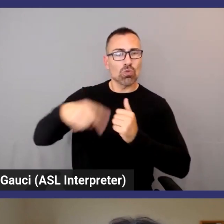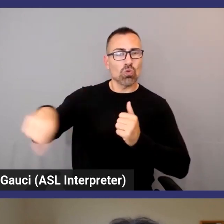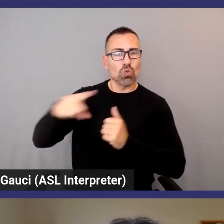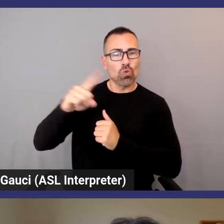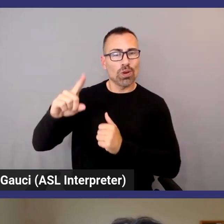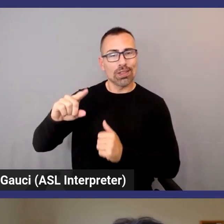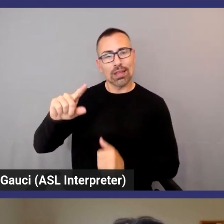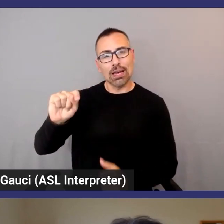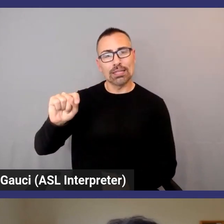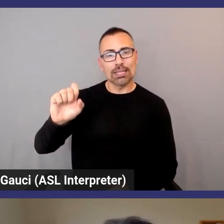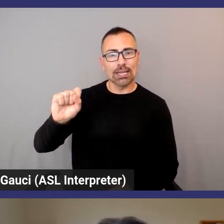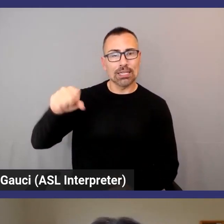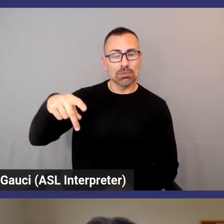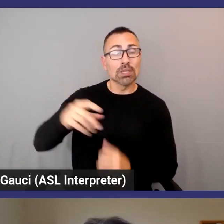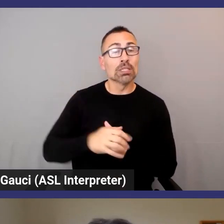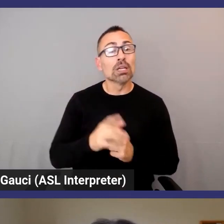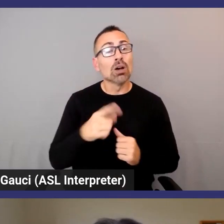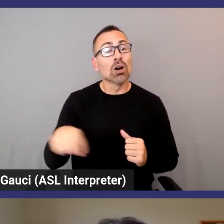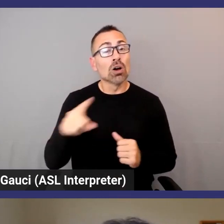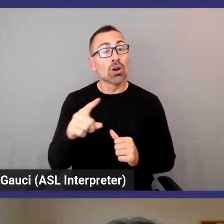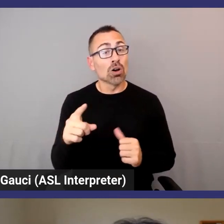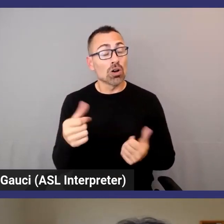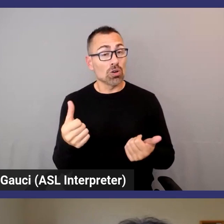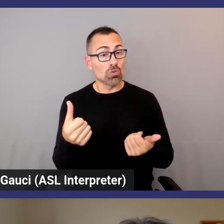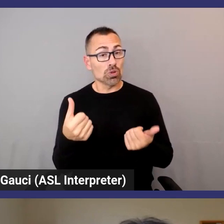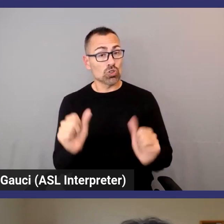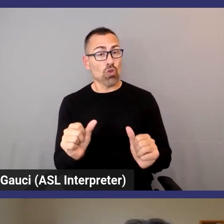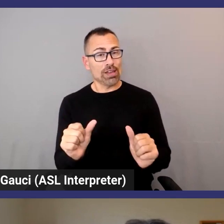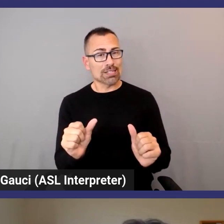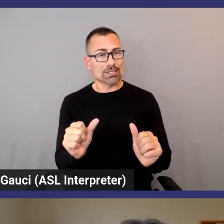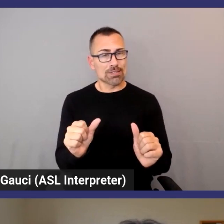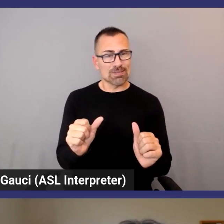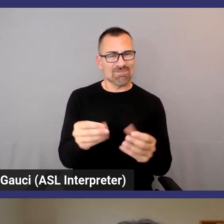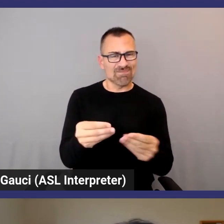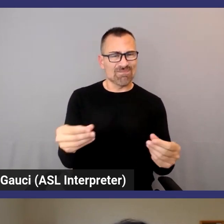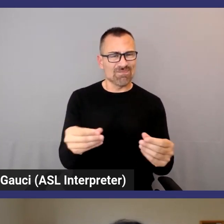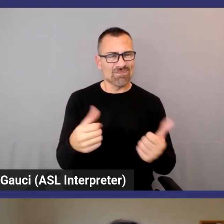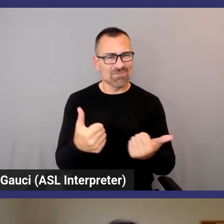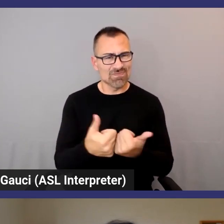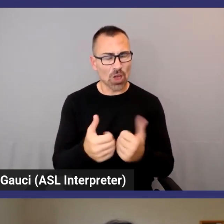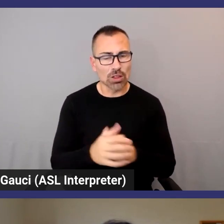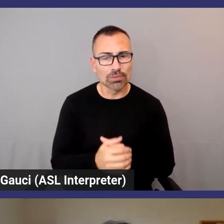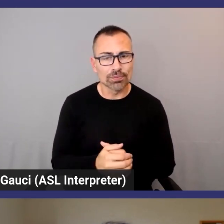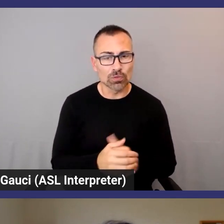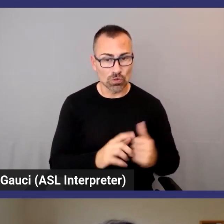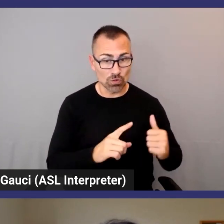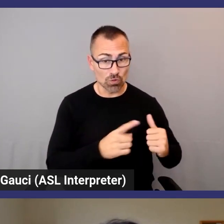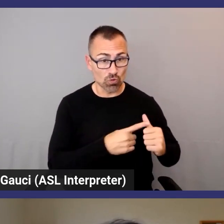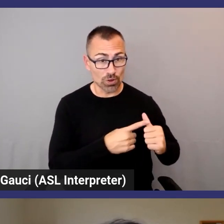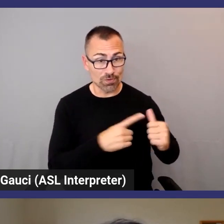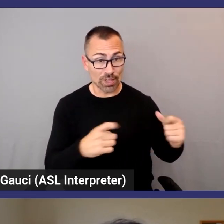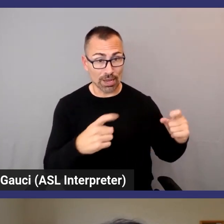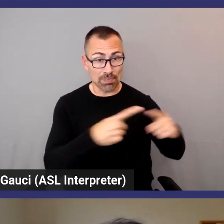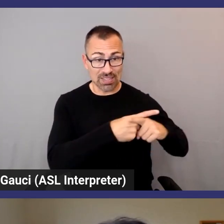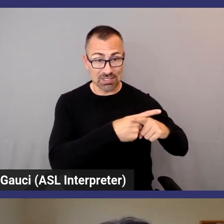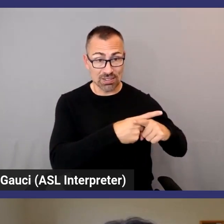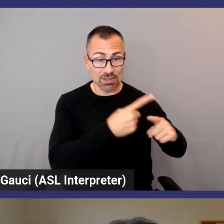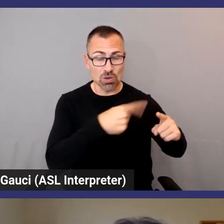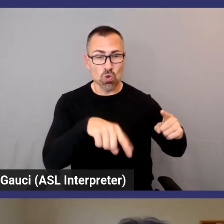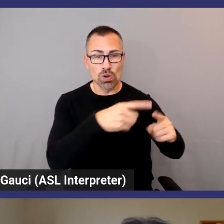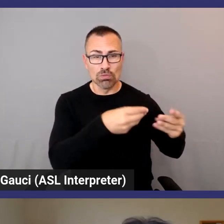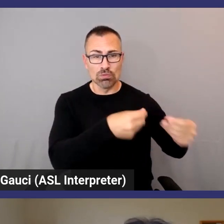CSPs is that we are trying to solve for these challenges. Number one is we are solving for the complexity. How we are doing